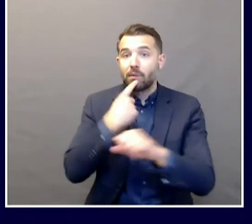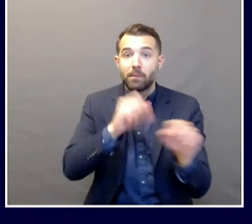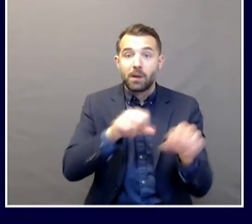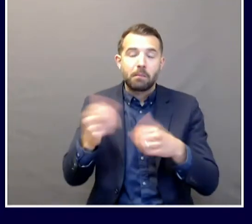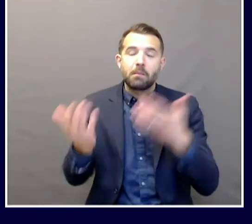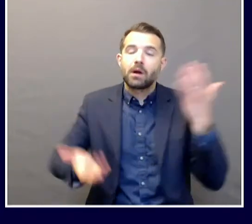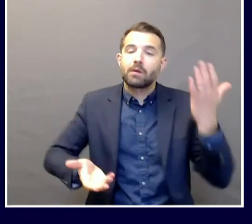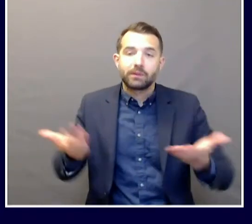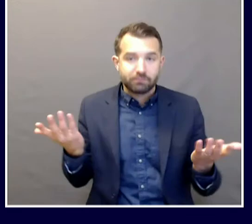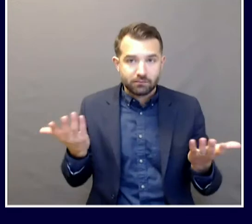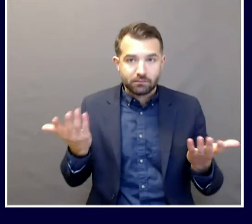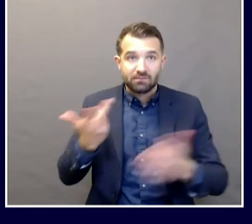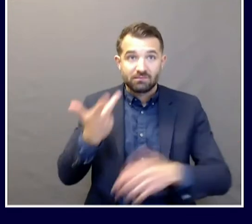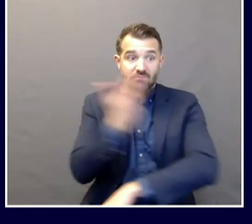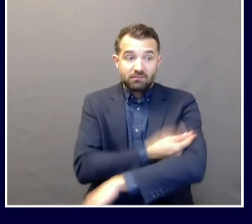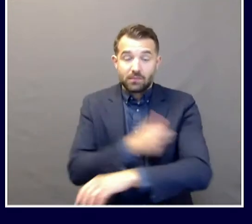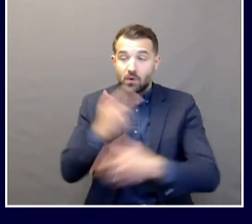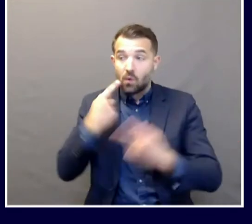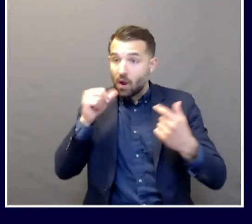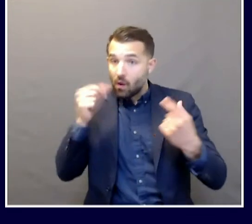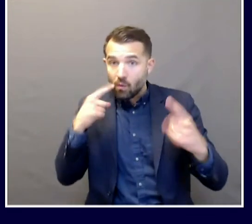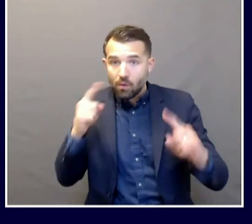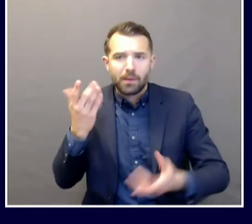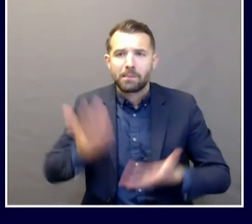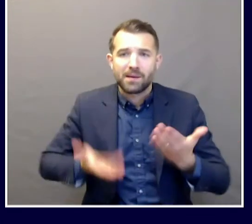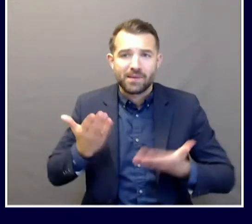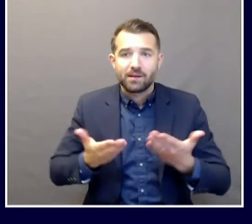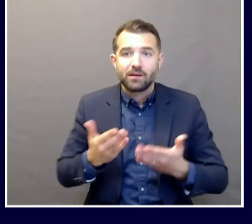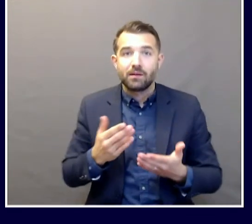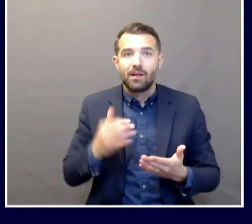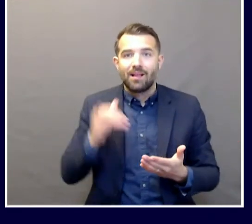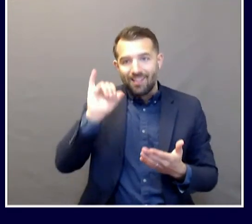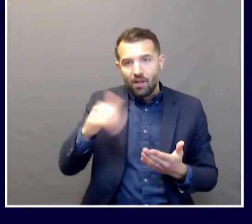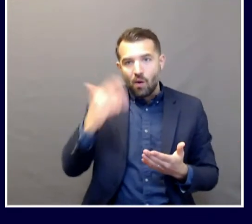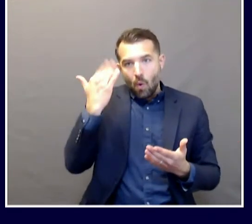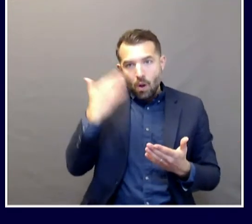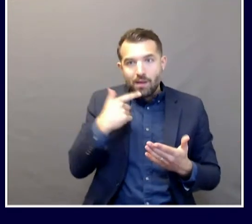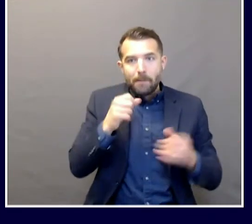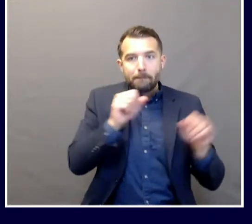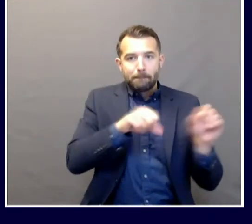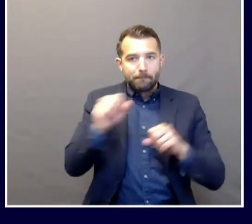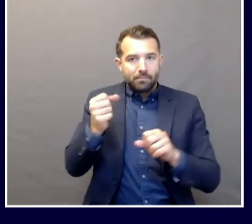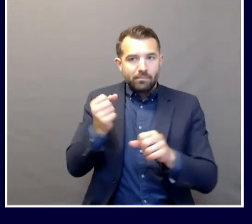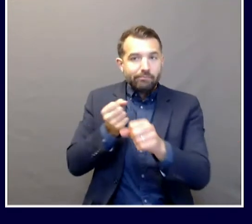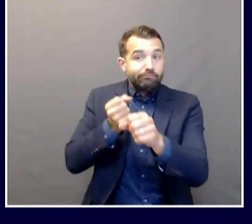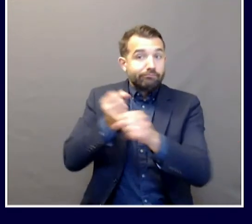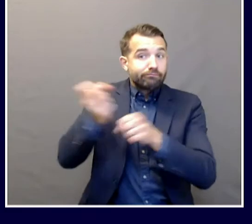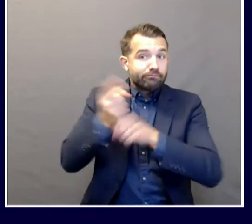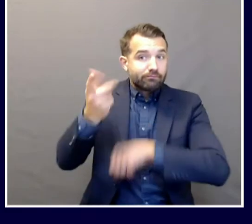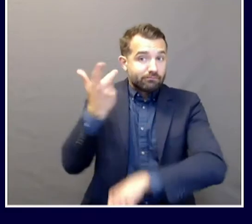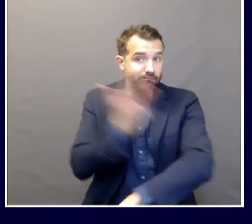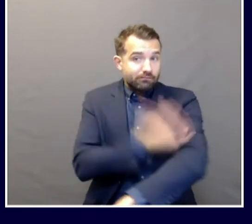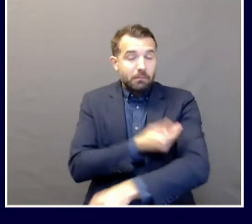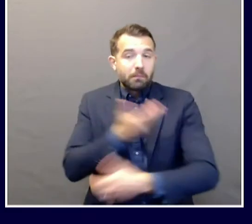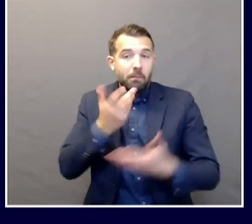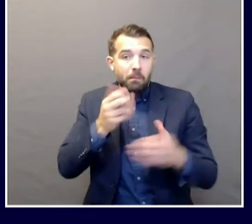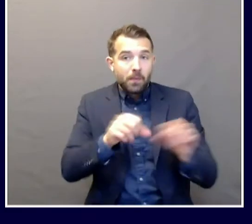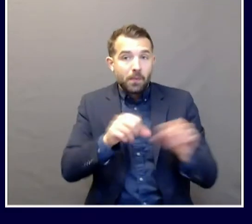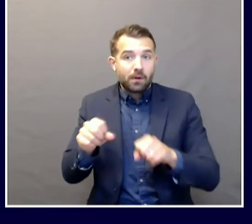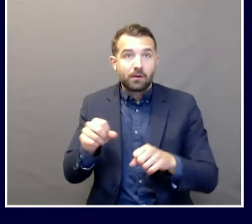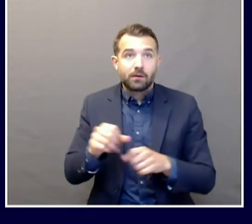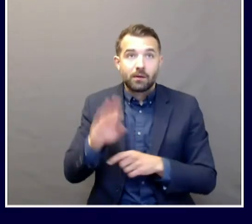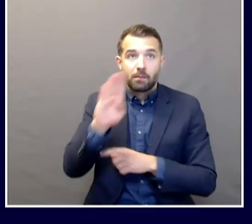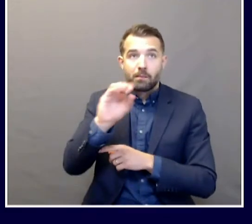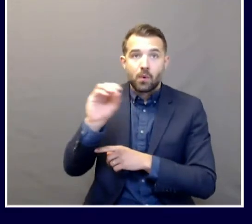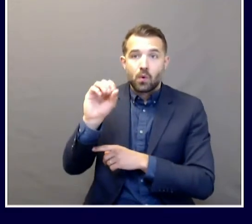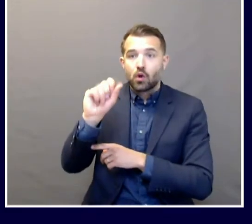And that's where the talk of things like a booster shot comes in. But let's worry about that when we need to worry about that. Right now, the concern